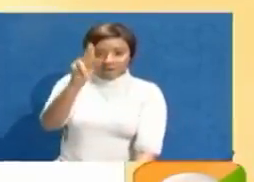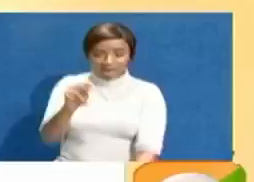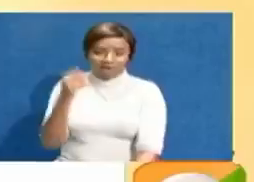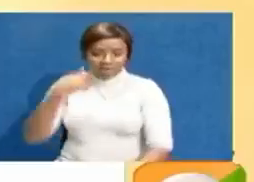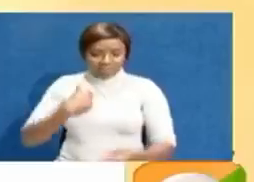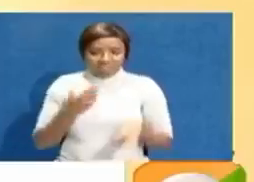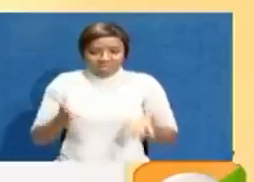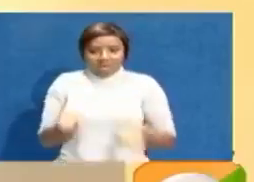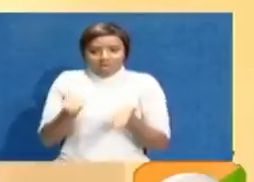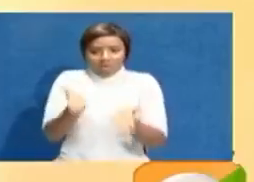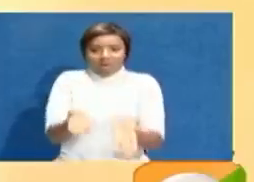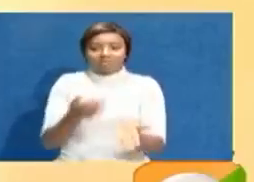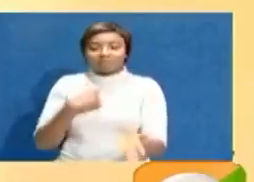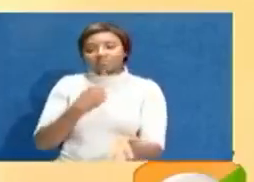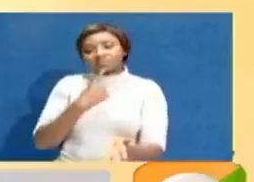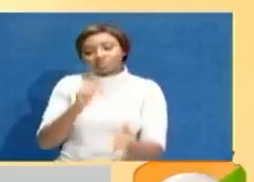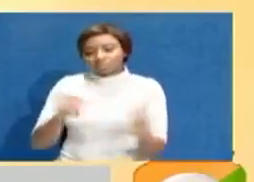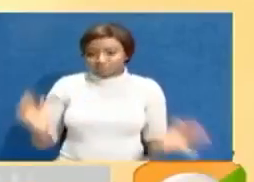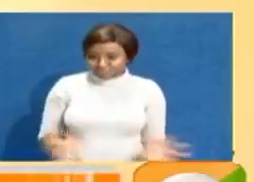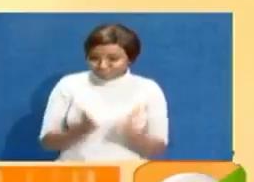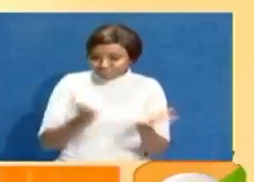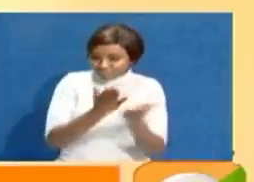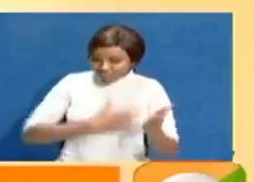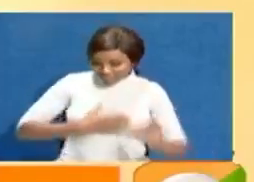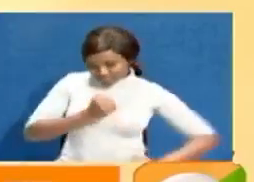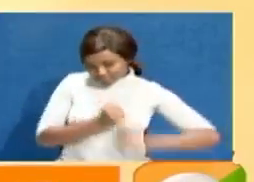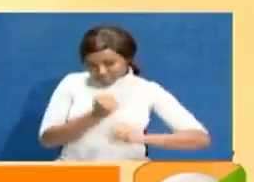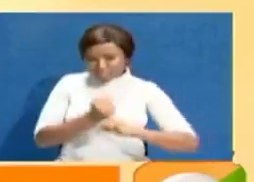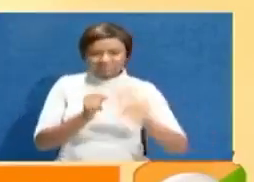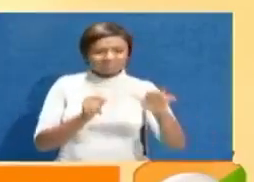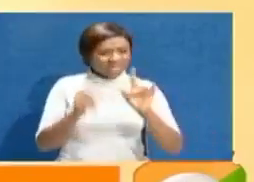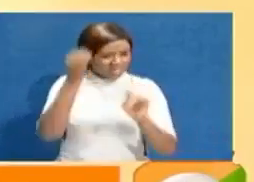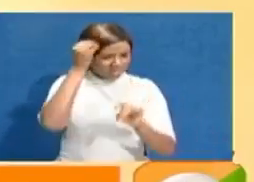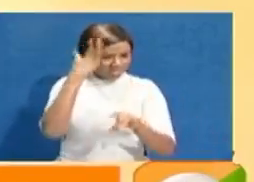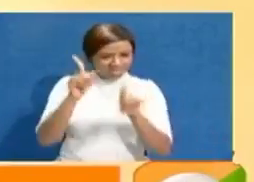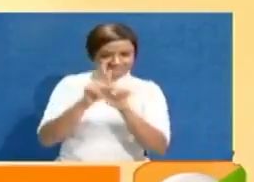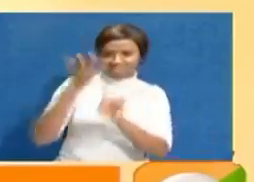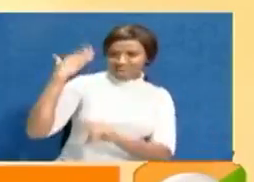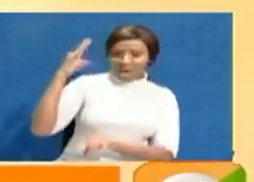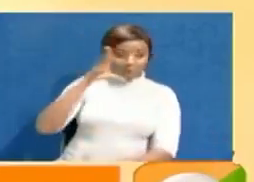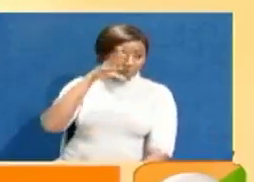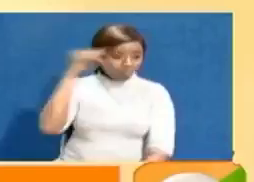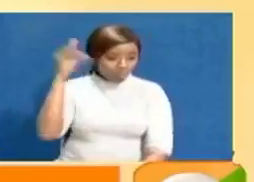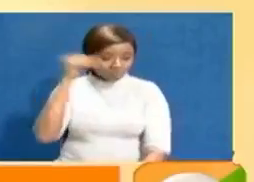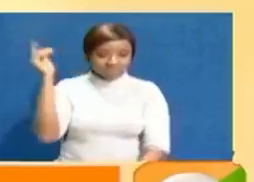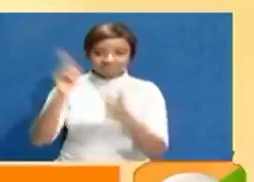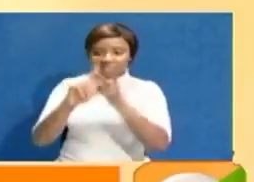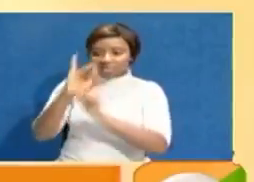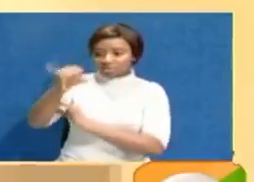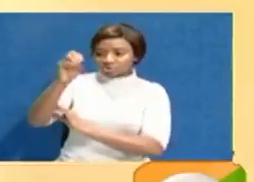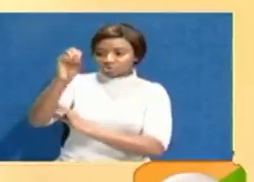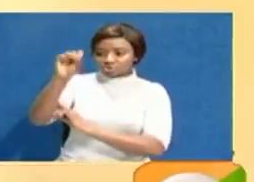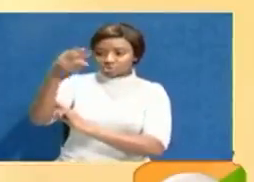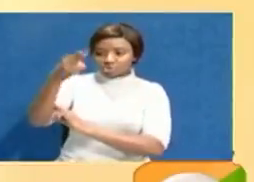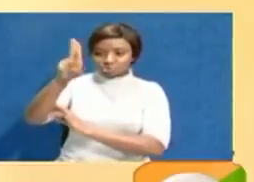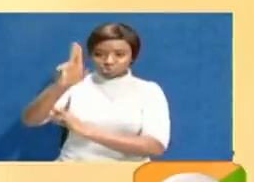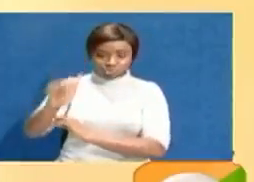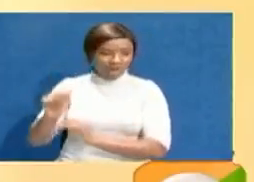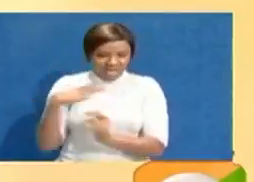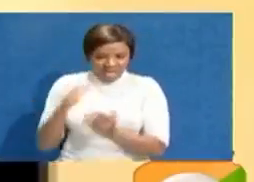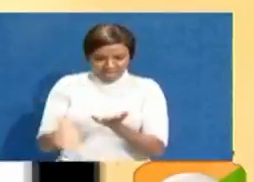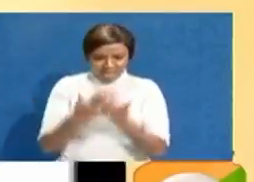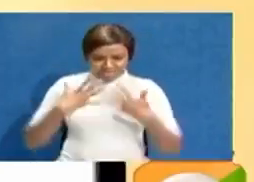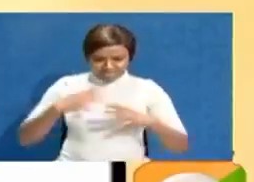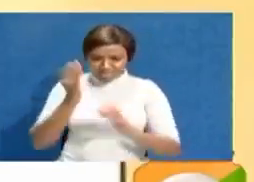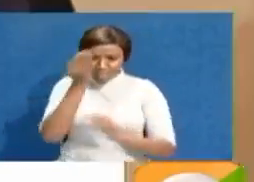you to be the Moses and Joshua of the Exodus and help our people overcome the scary giants